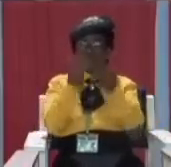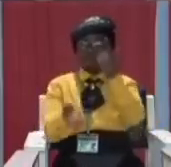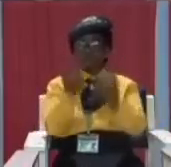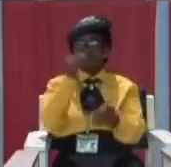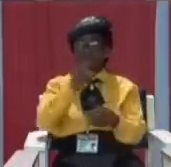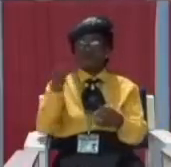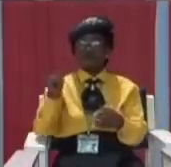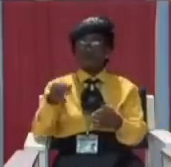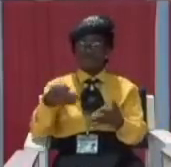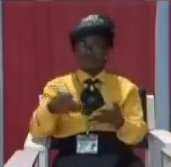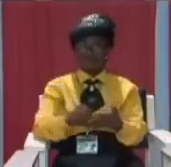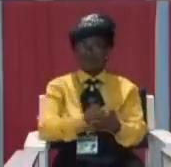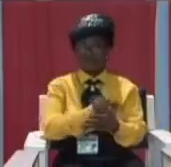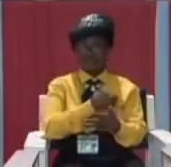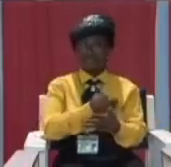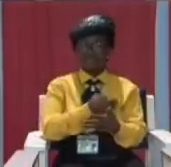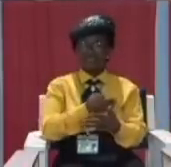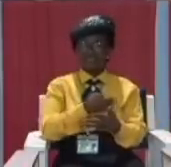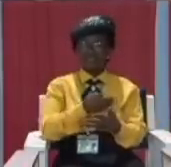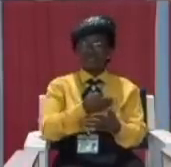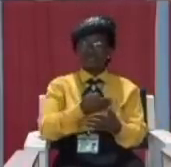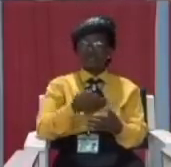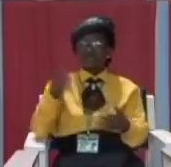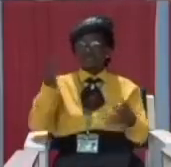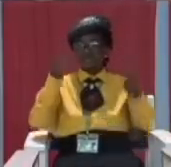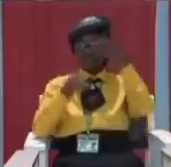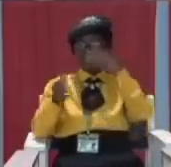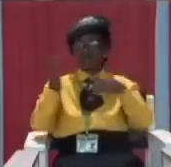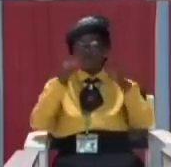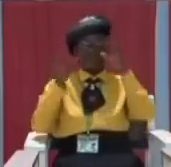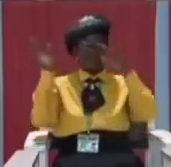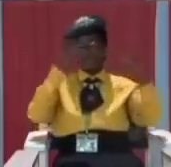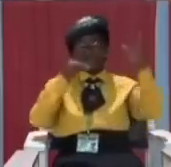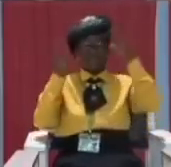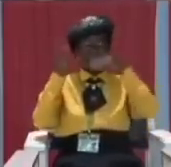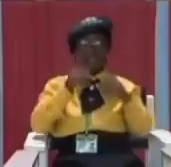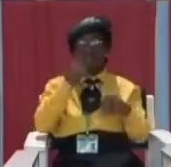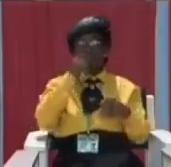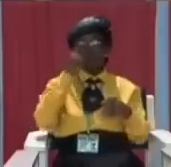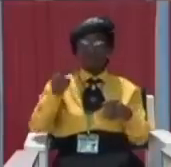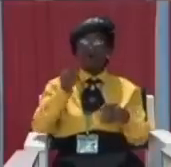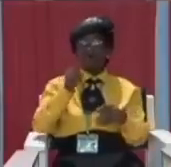Fresh air must come to keep the fire going.